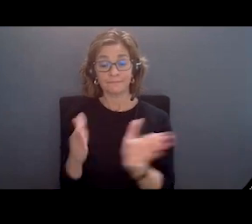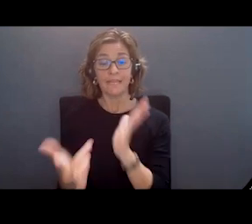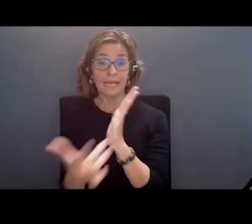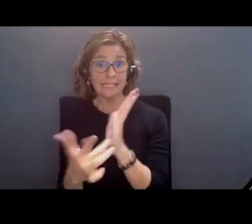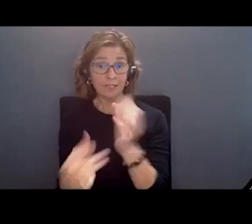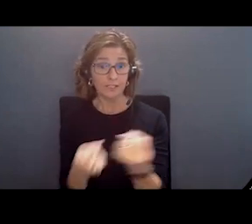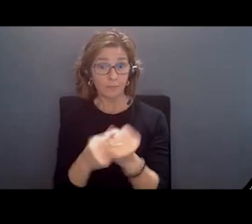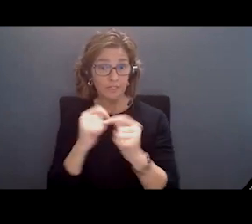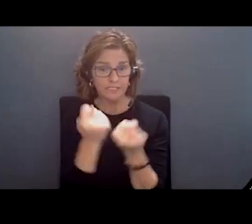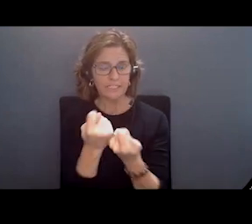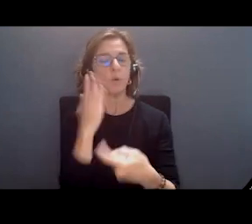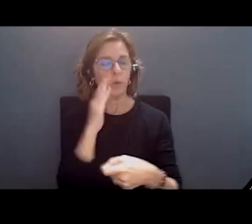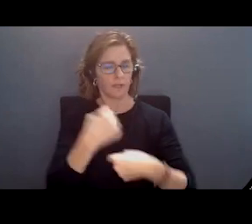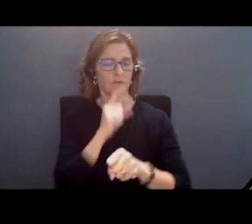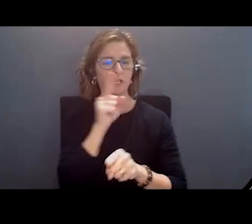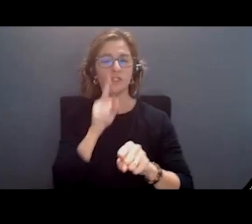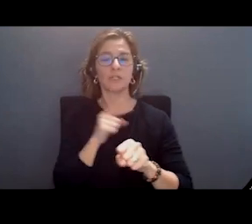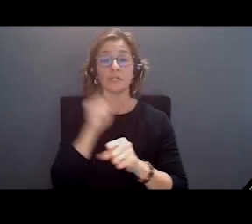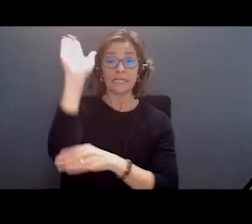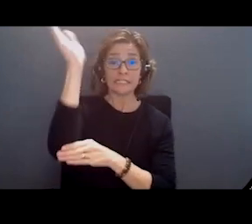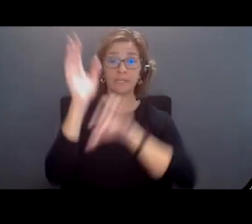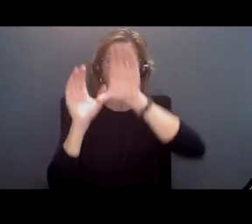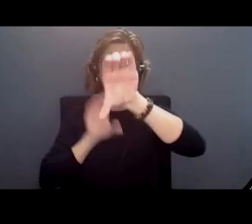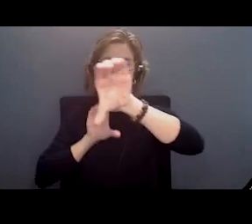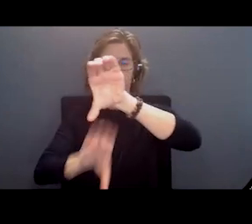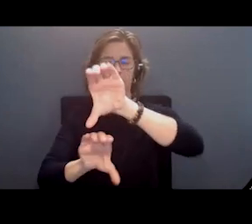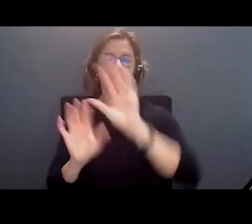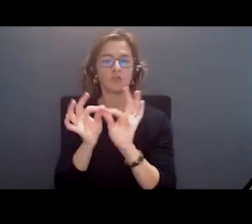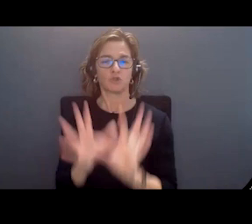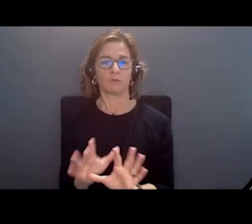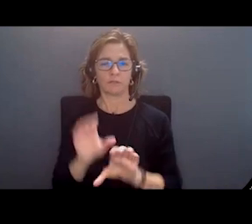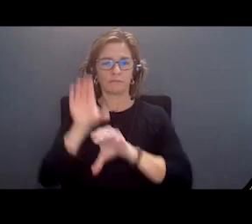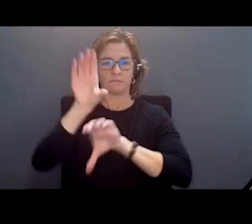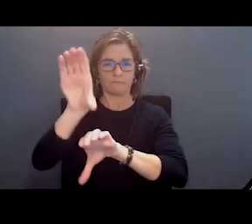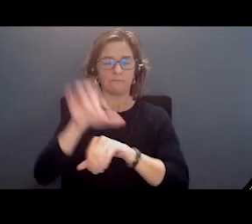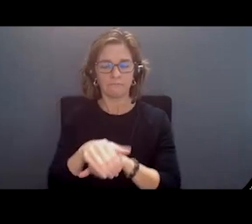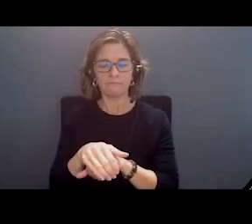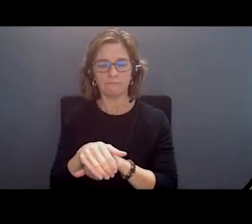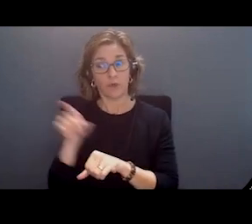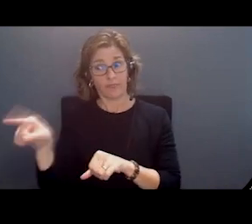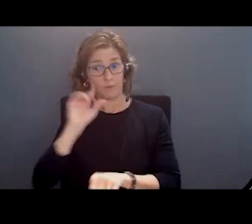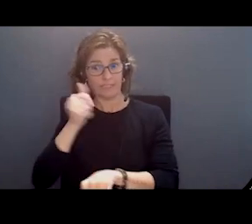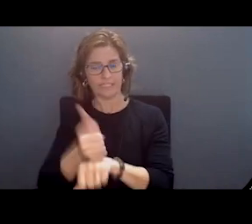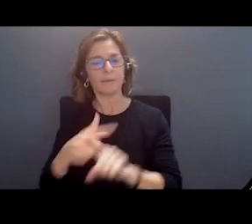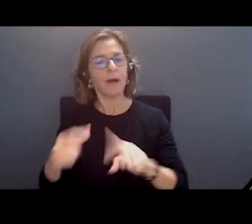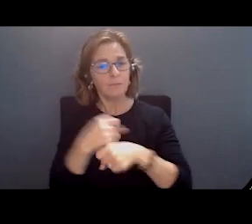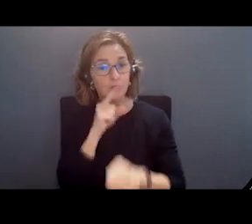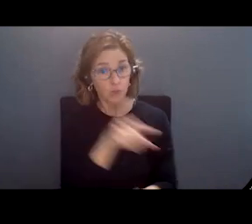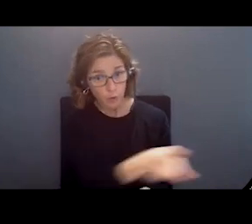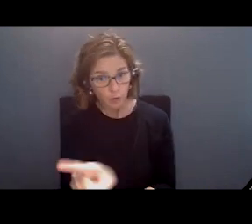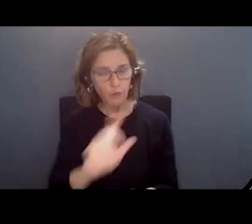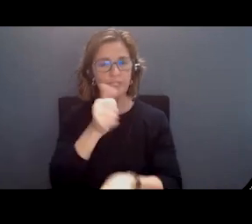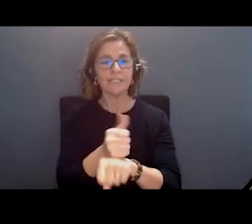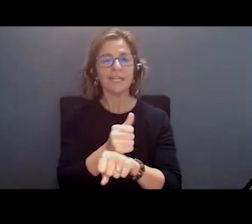will ensure that they are pinned alongside the speakers. However, we do recommend that you ensure your viewing settings are set to gallery